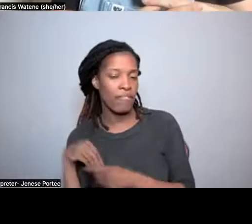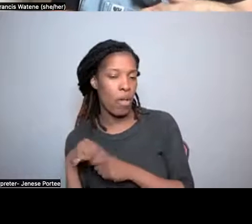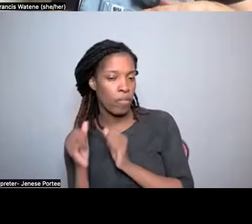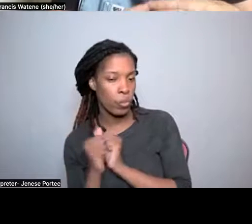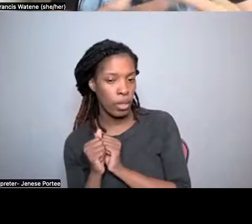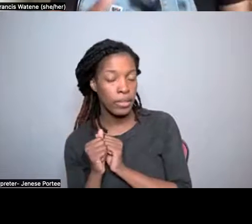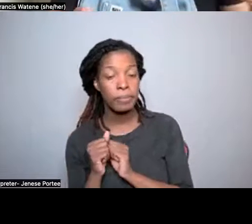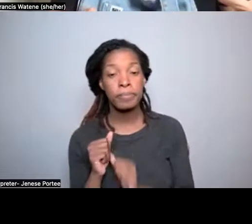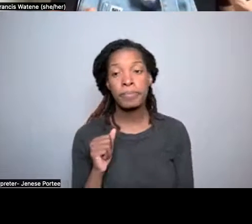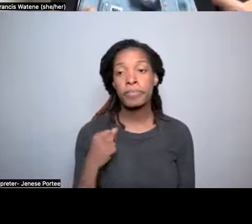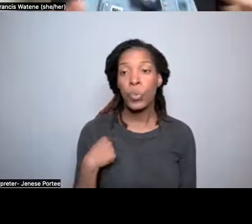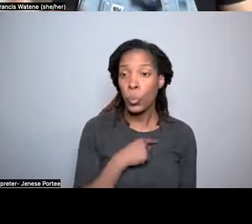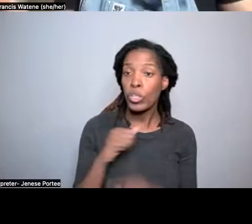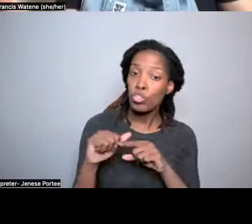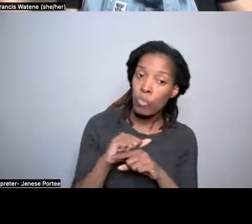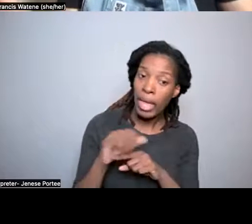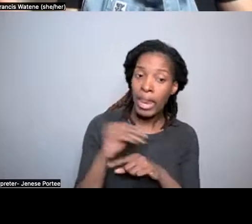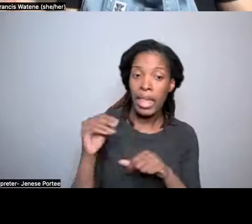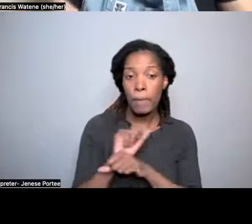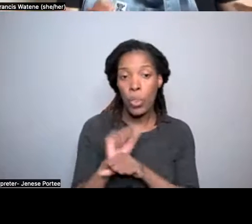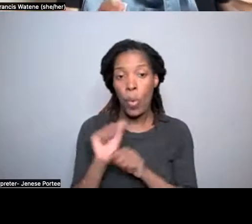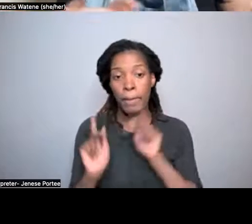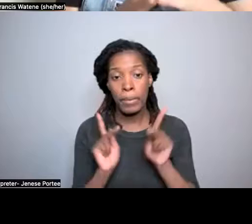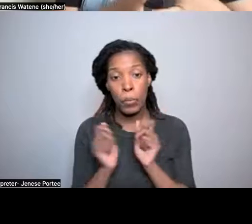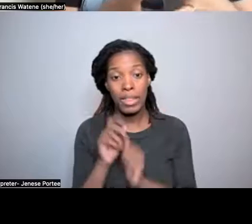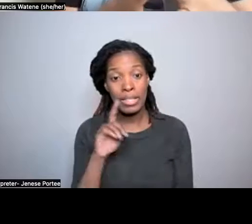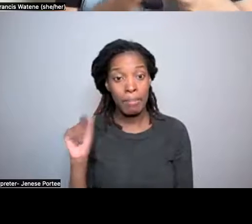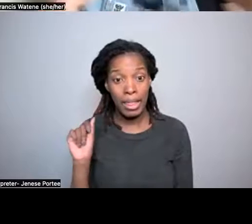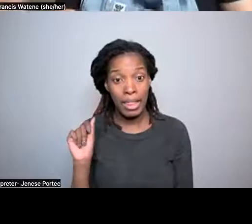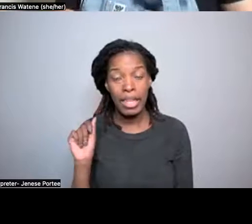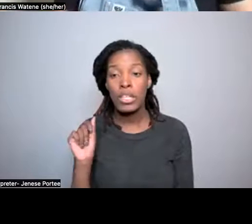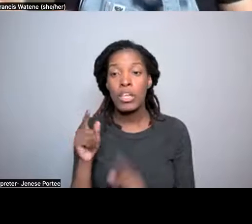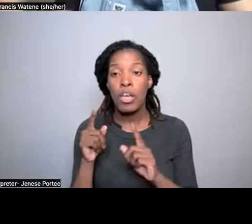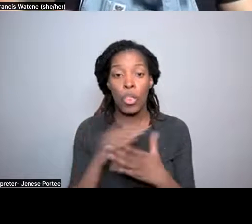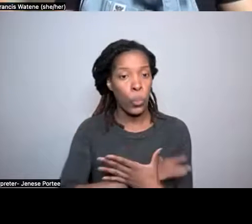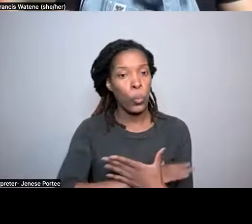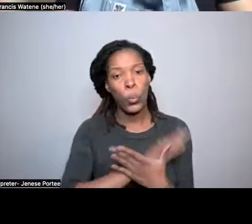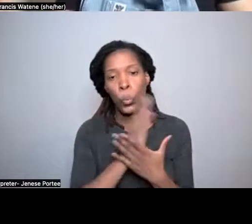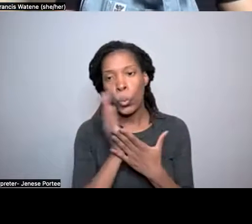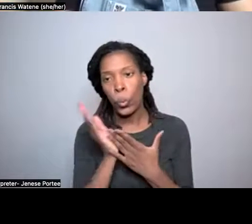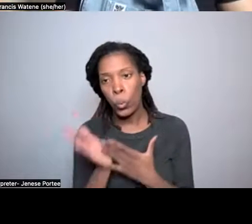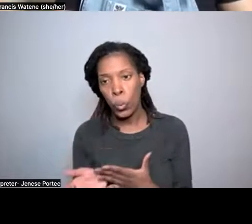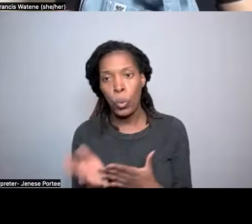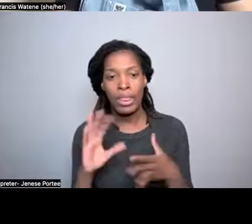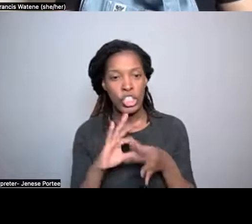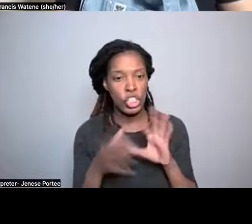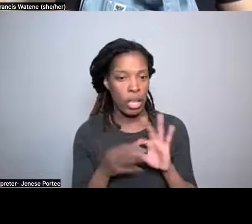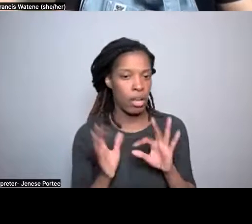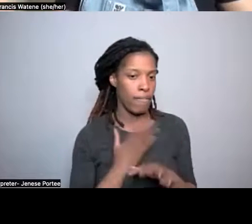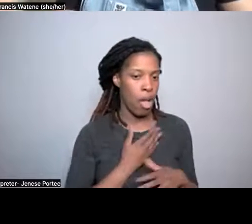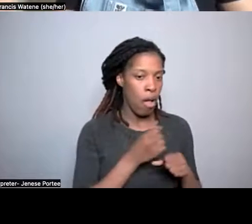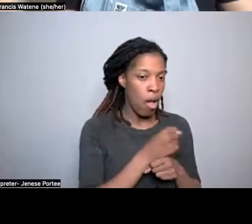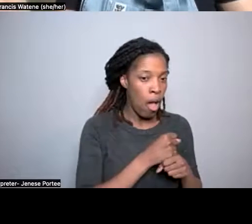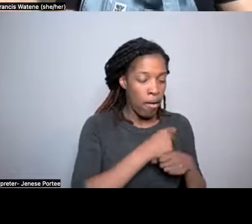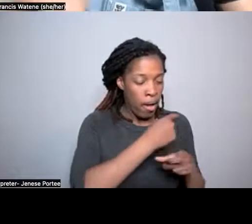So we train and employ people with disabilities from throughout the entire value chain of our coffee